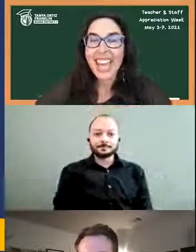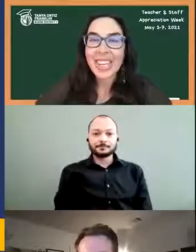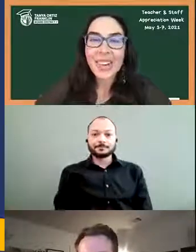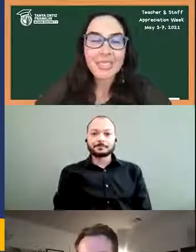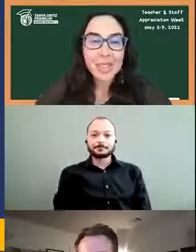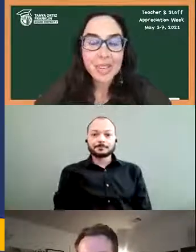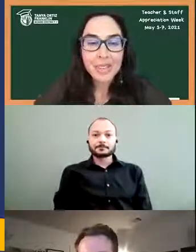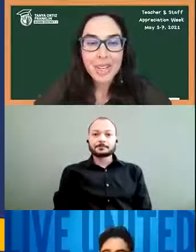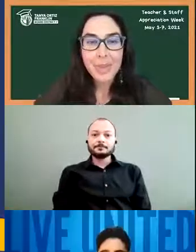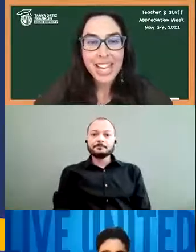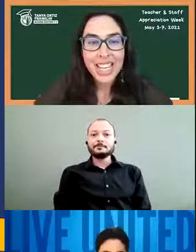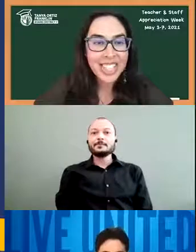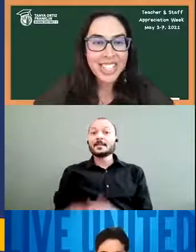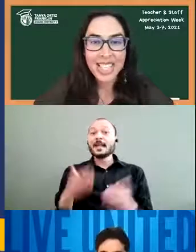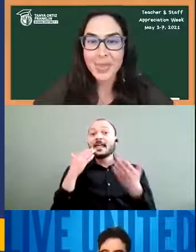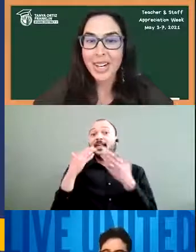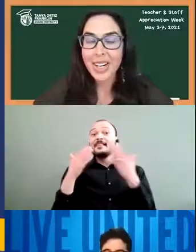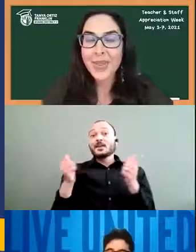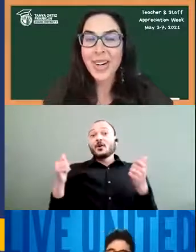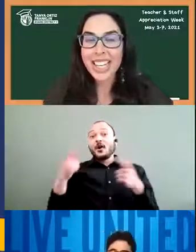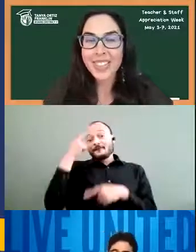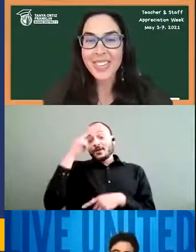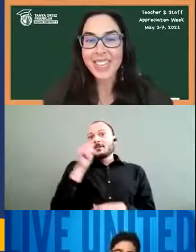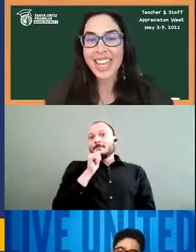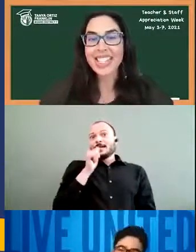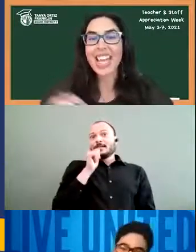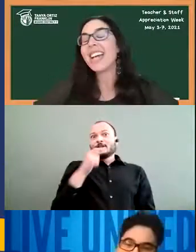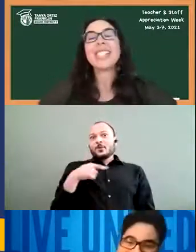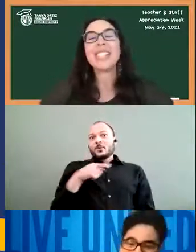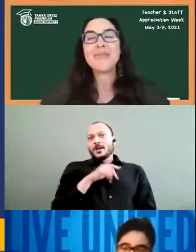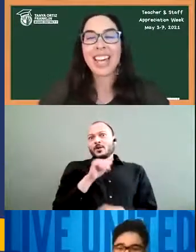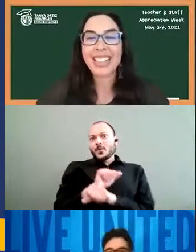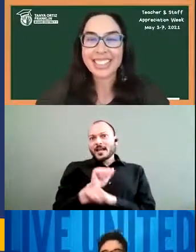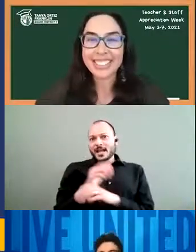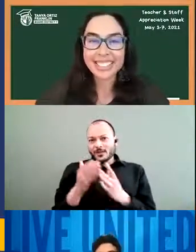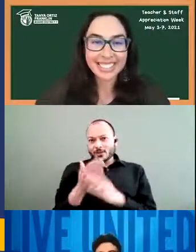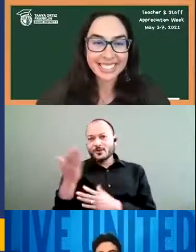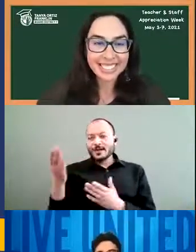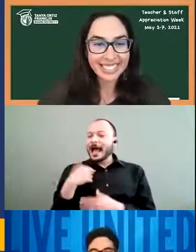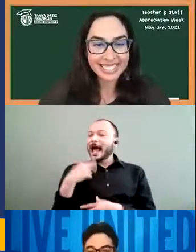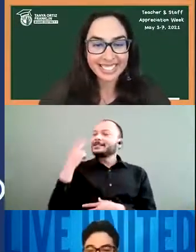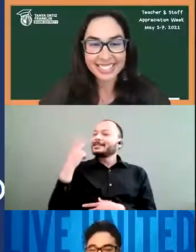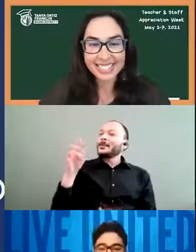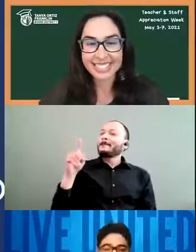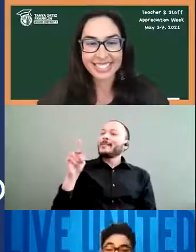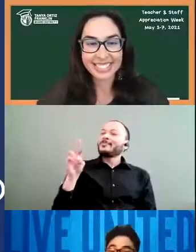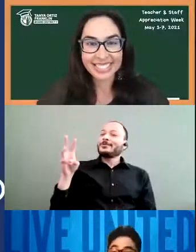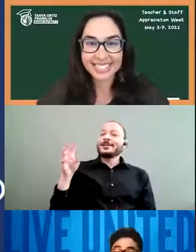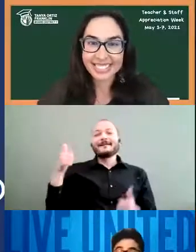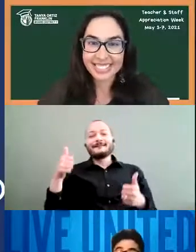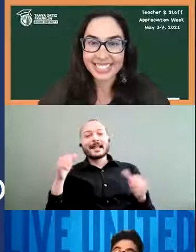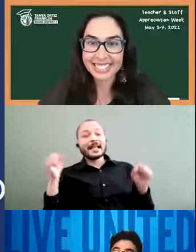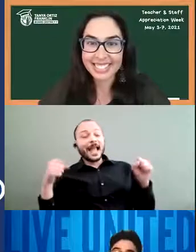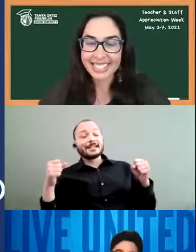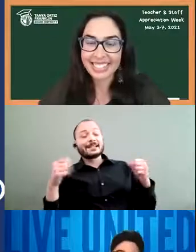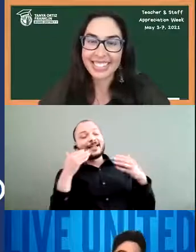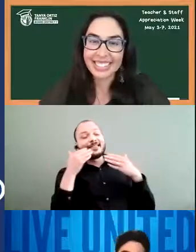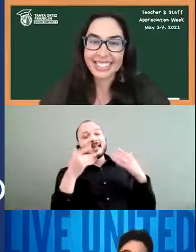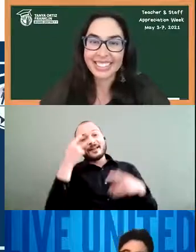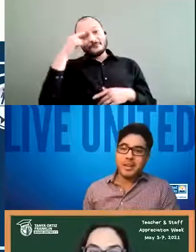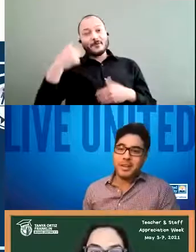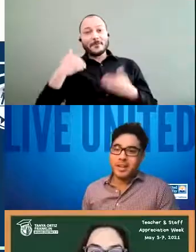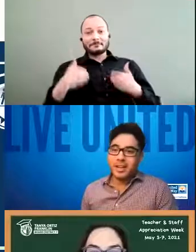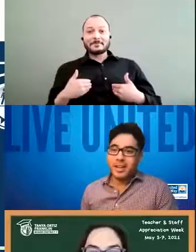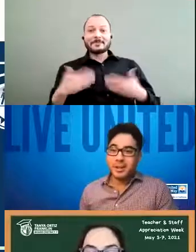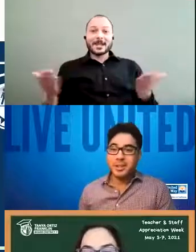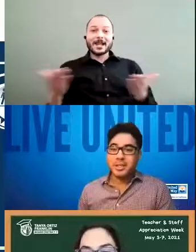And thank you, everyone, for your patience as we're working through things. There, I see you, Matthew. Yes. Thank you for having me. Wonderful to